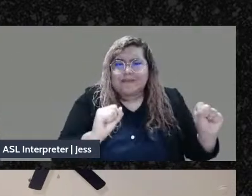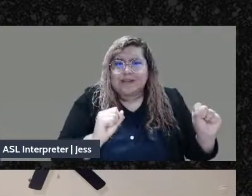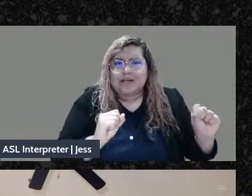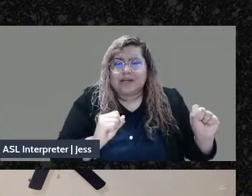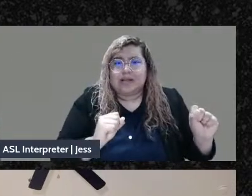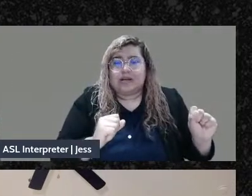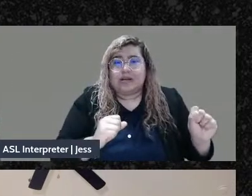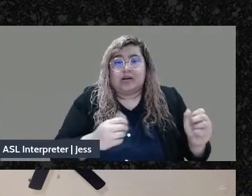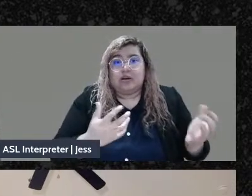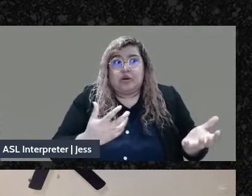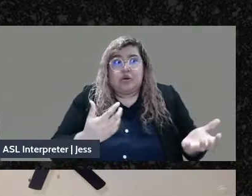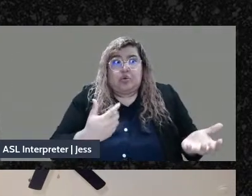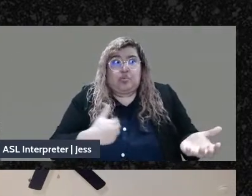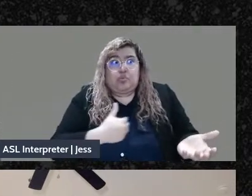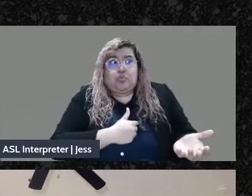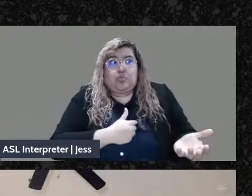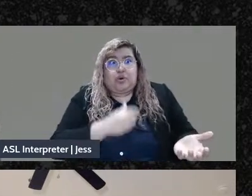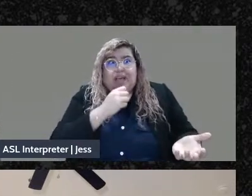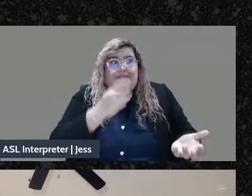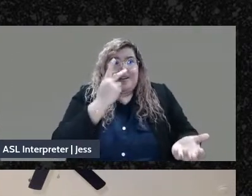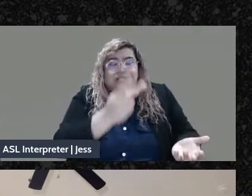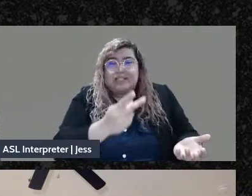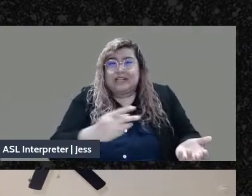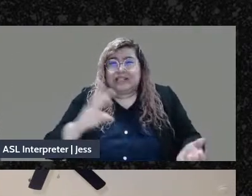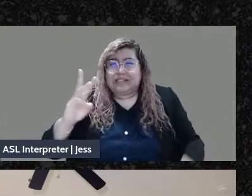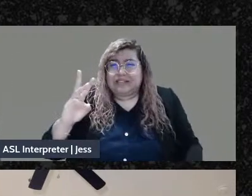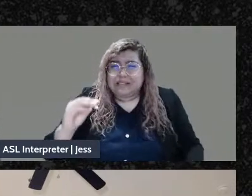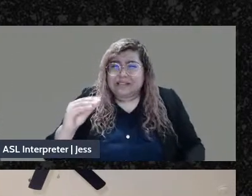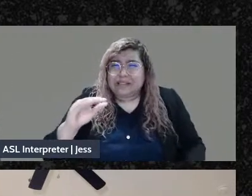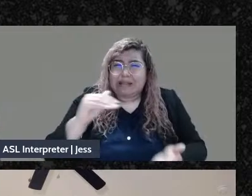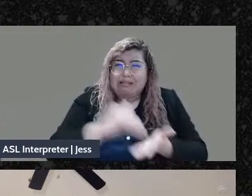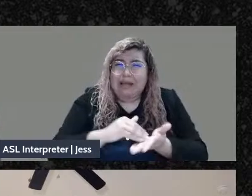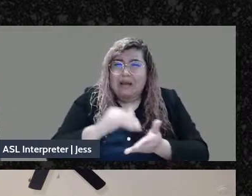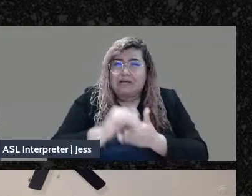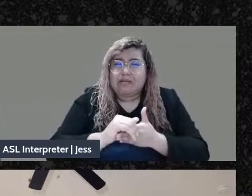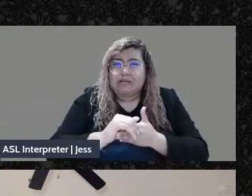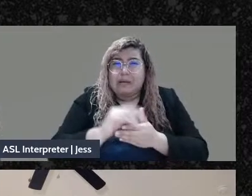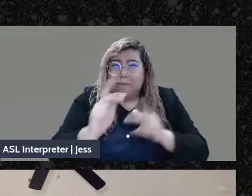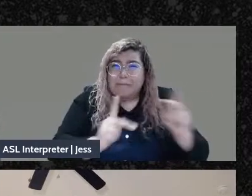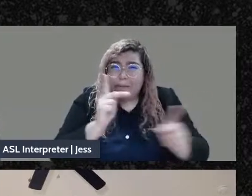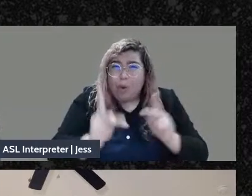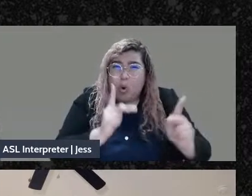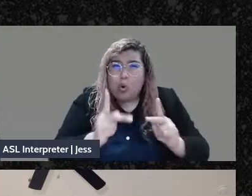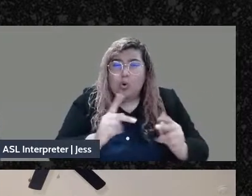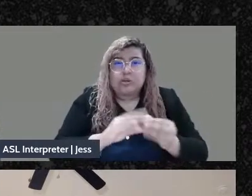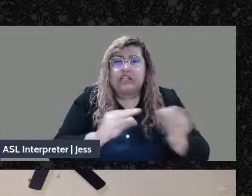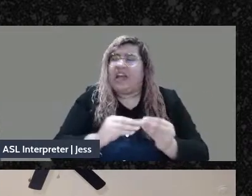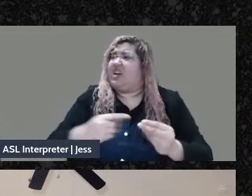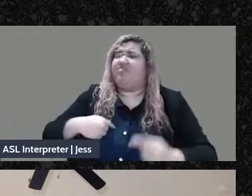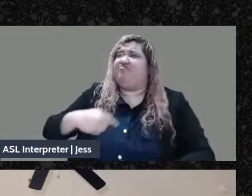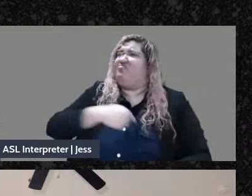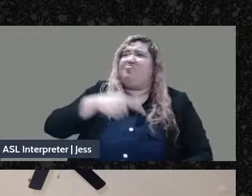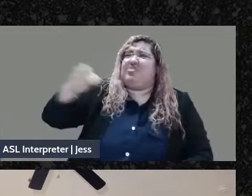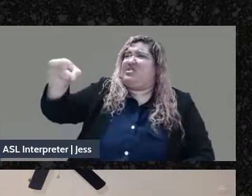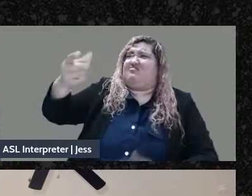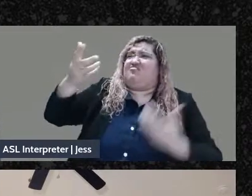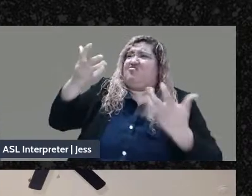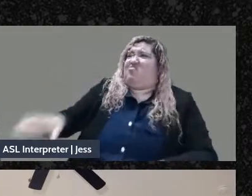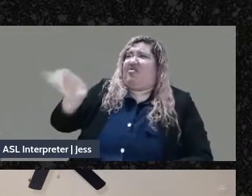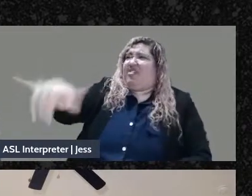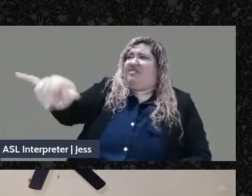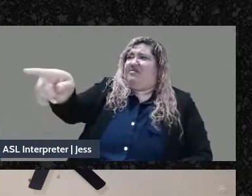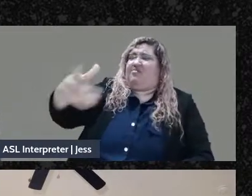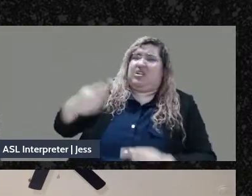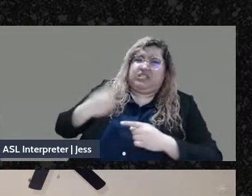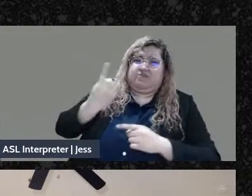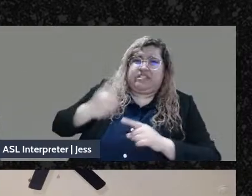voters in a city, 60,000 people, say we're ready for something different. And that was a huge